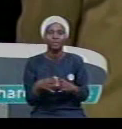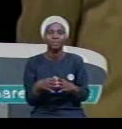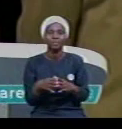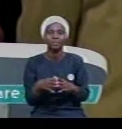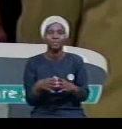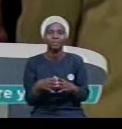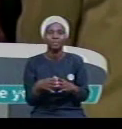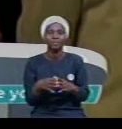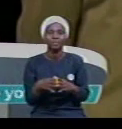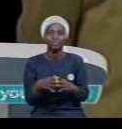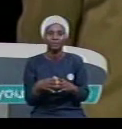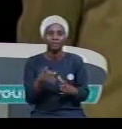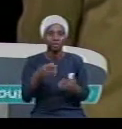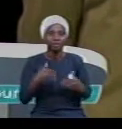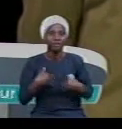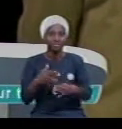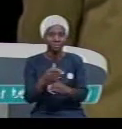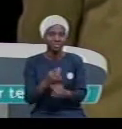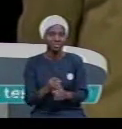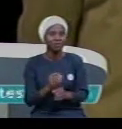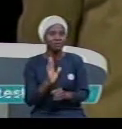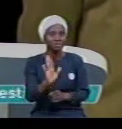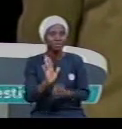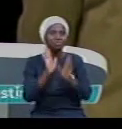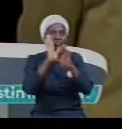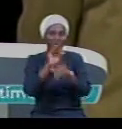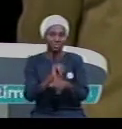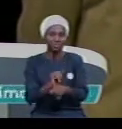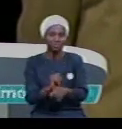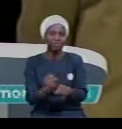you have received your miracle too.